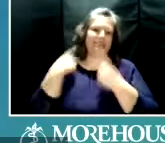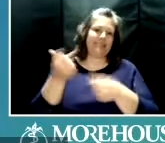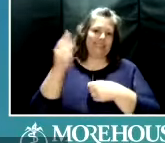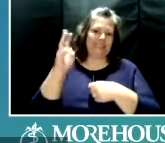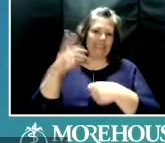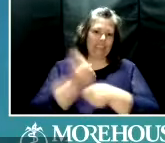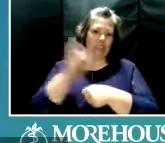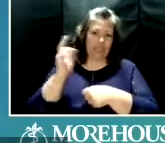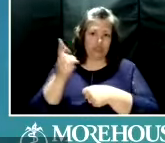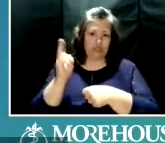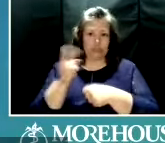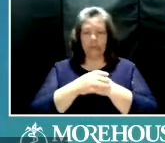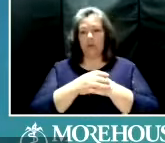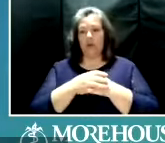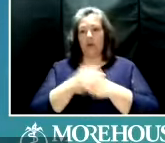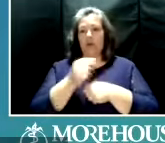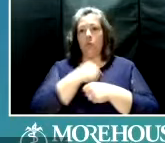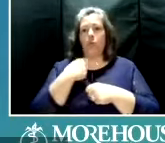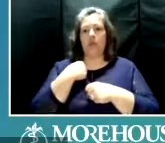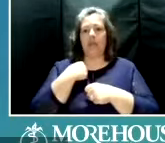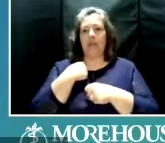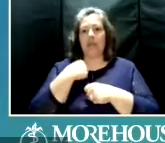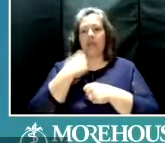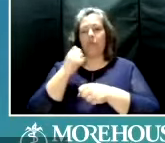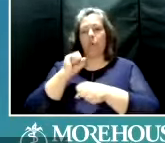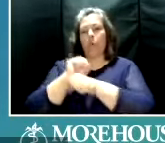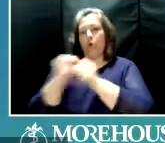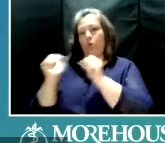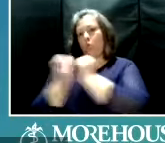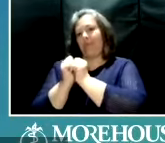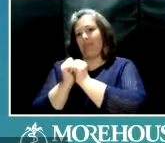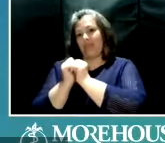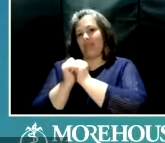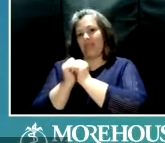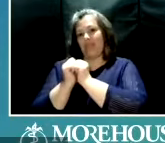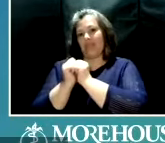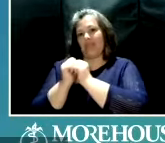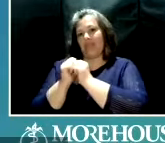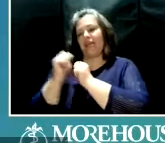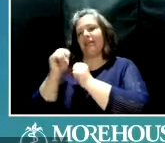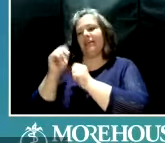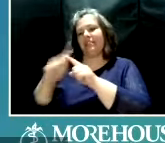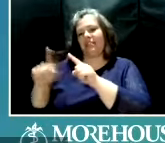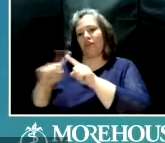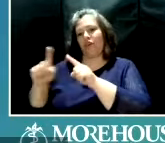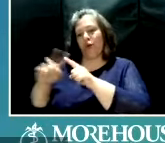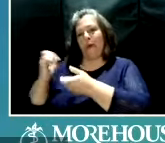history. We have partnered and work alongside very key strategic partners